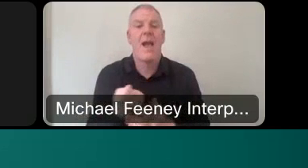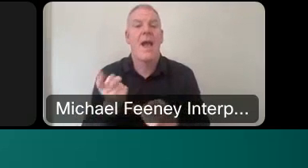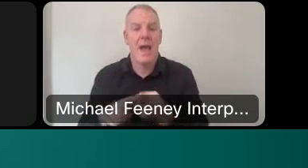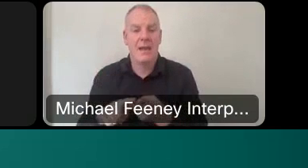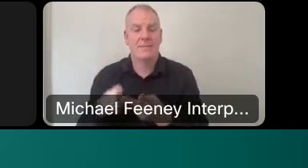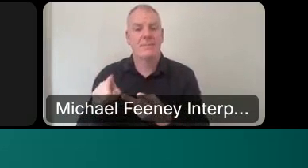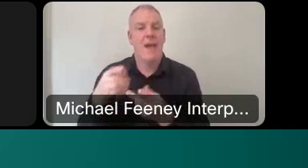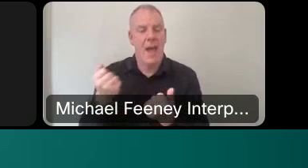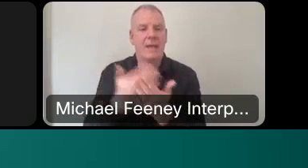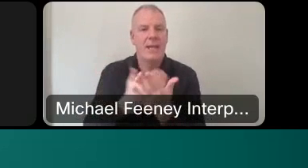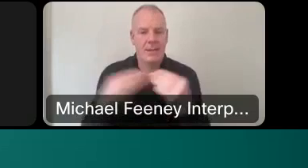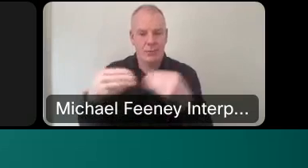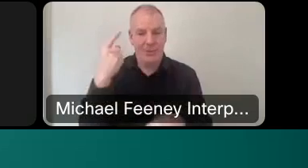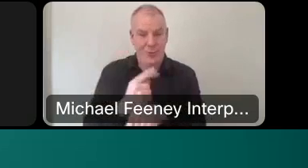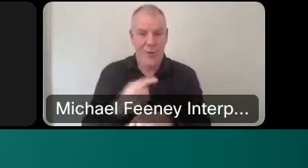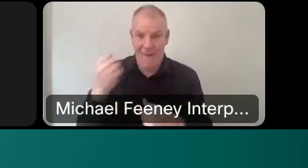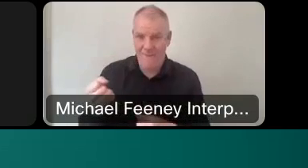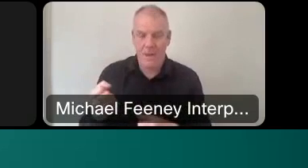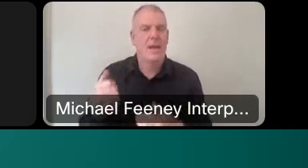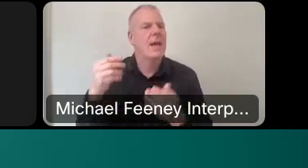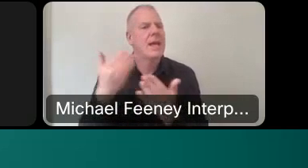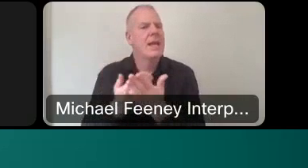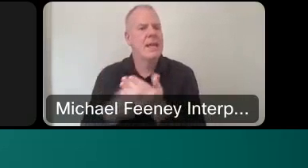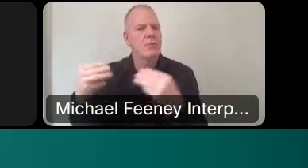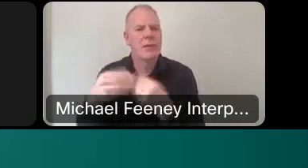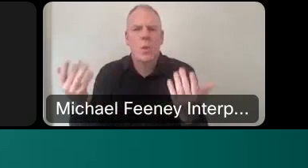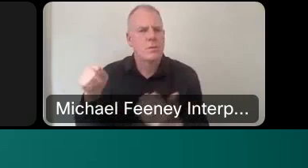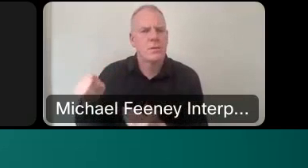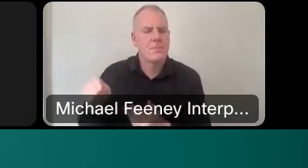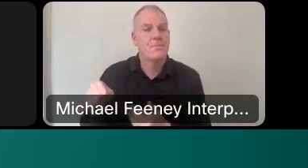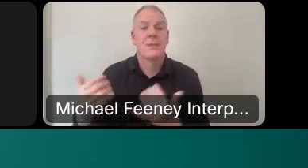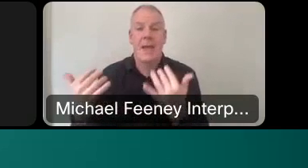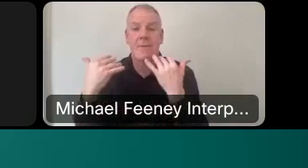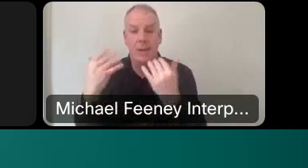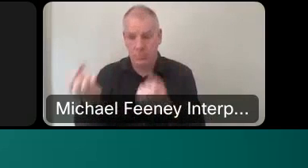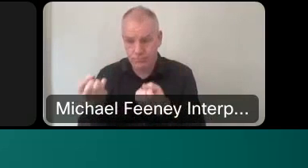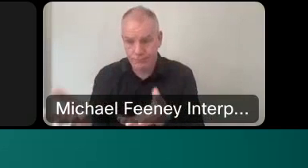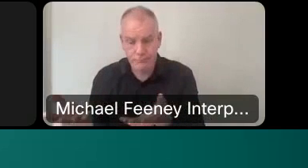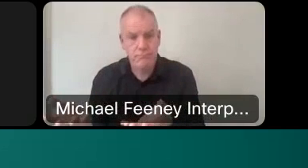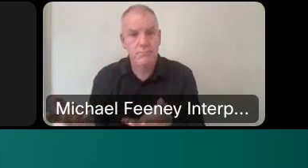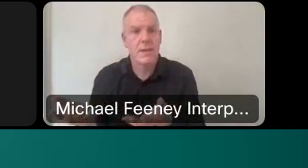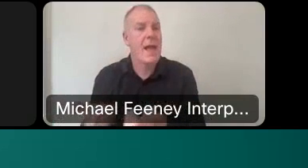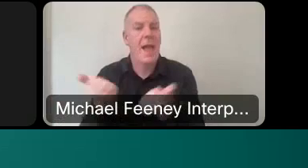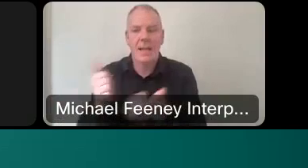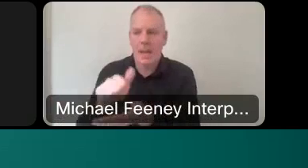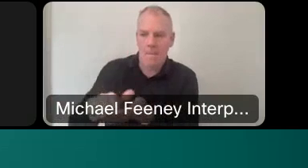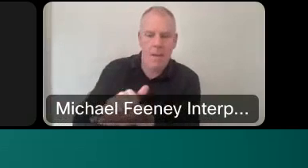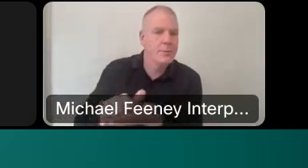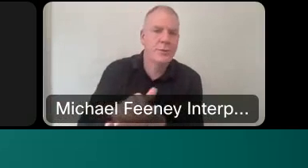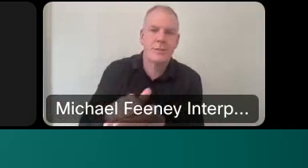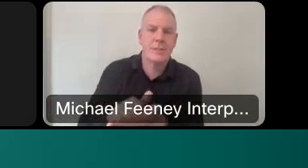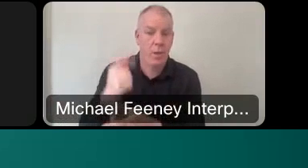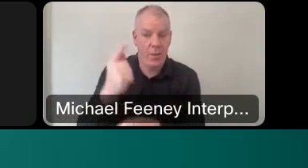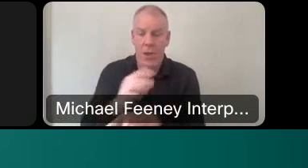these legal protections. And what these legal protections are is that the information provided and any apology given at an open